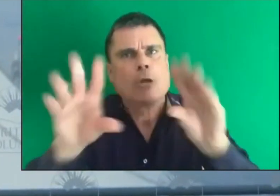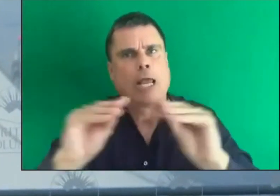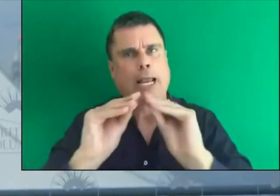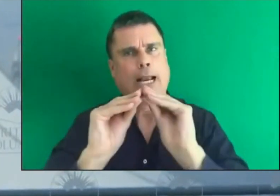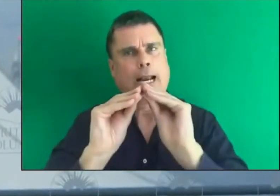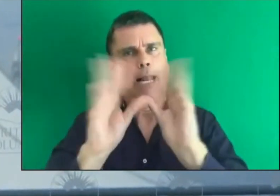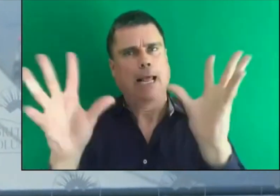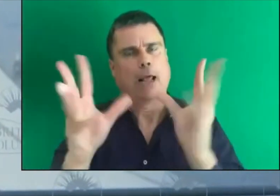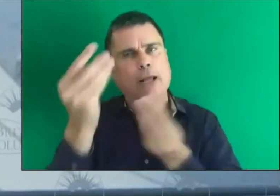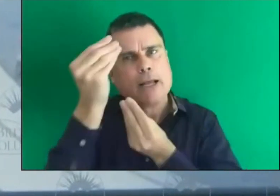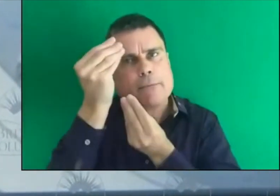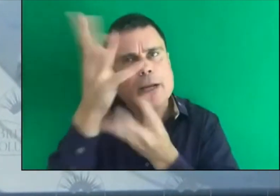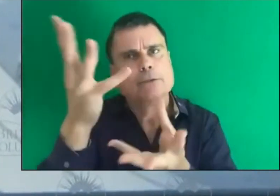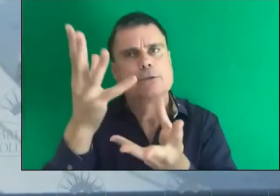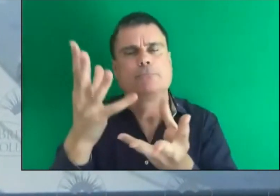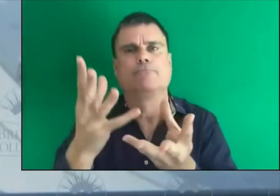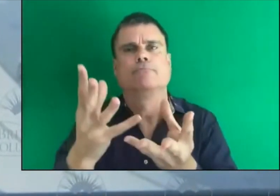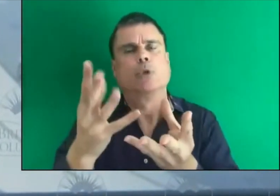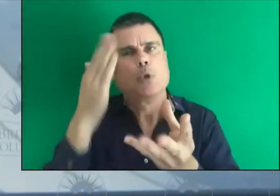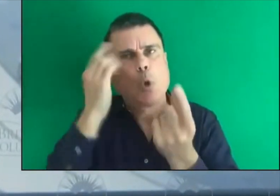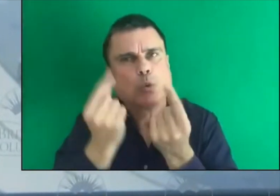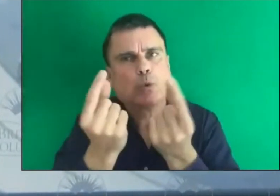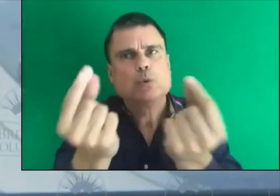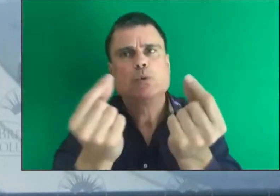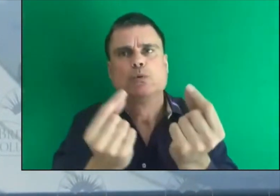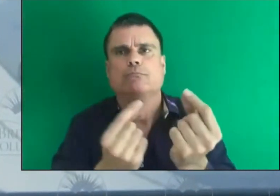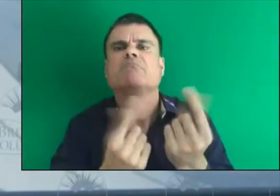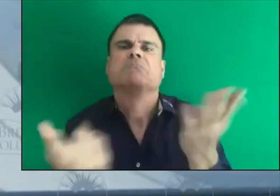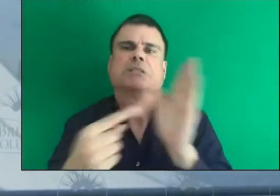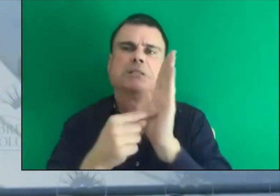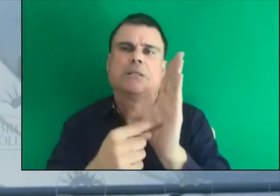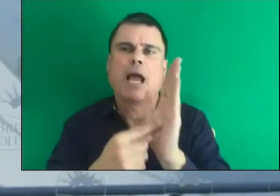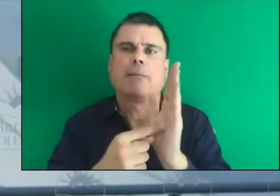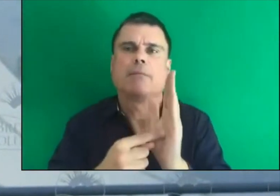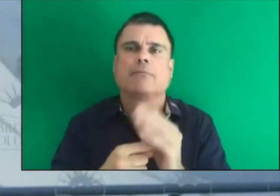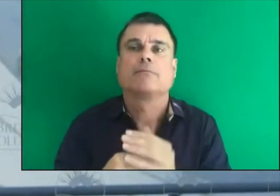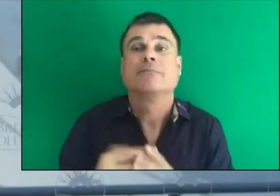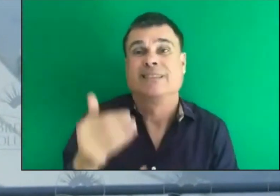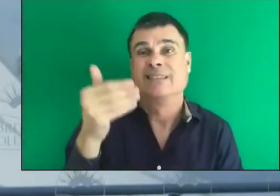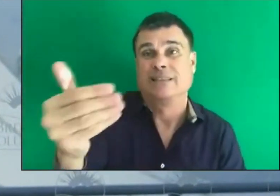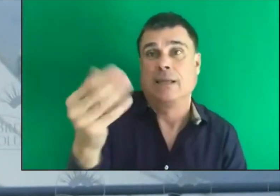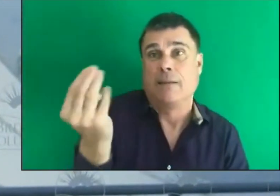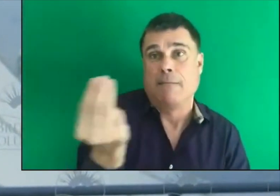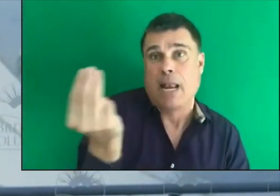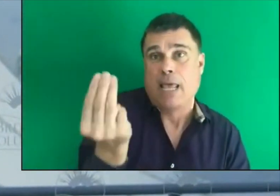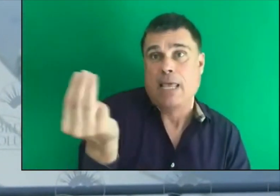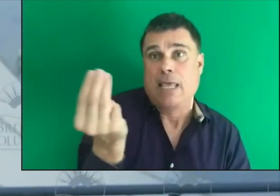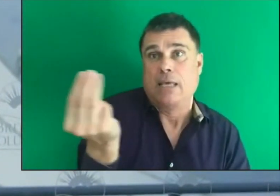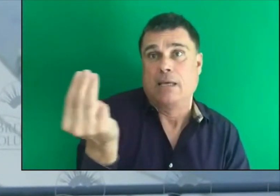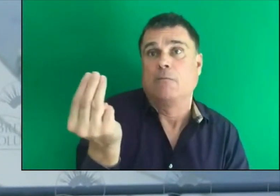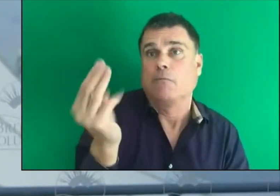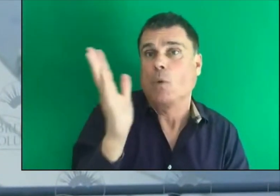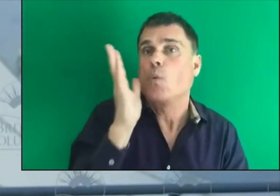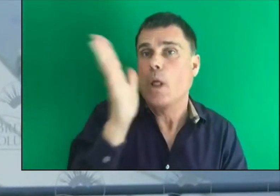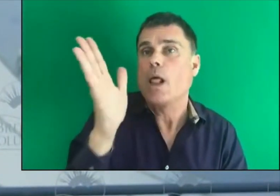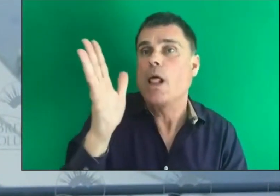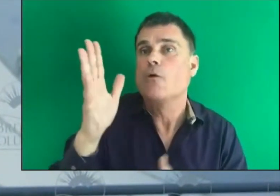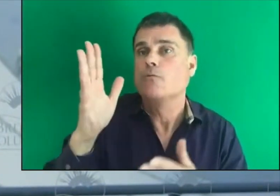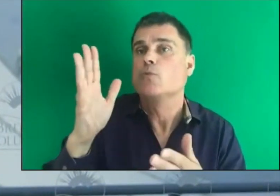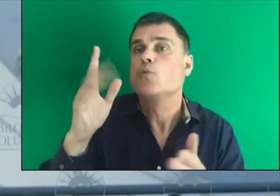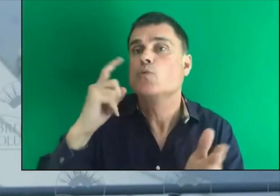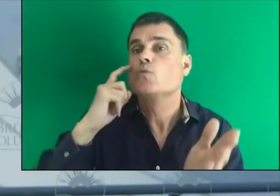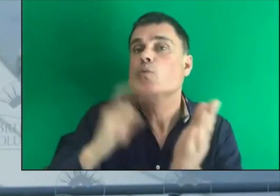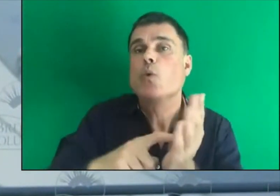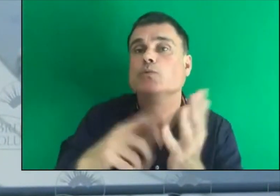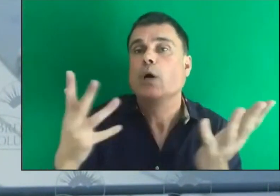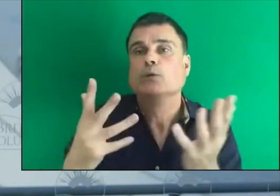the guidance of Dr. Henry is followed everywhere in the province. And so we've been, that particular